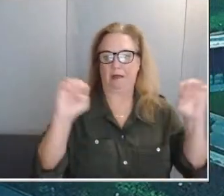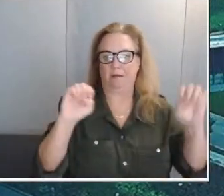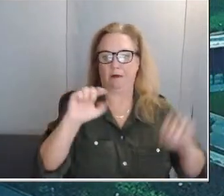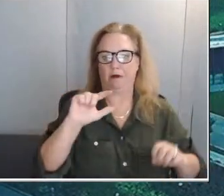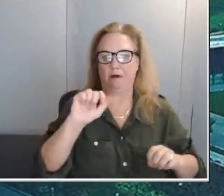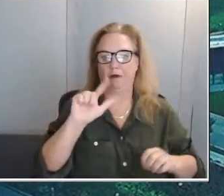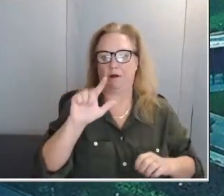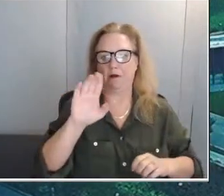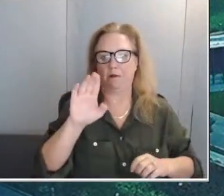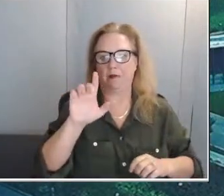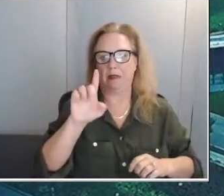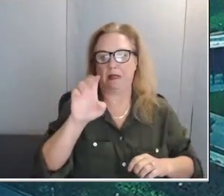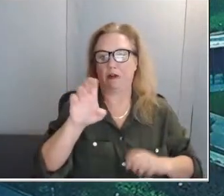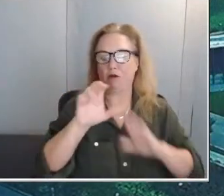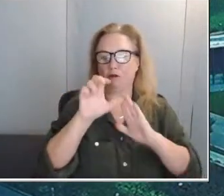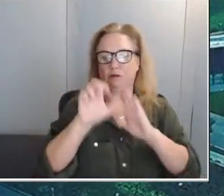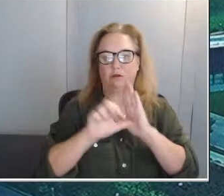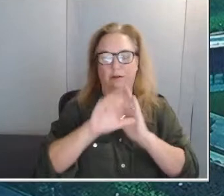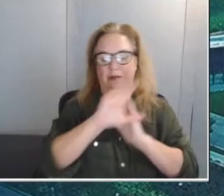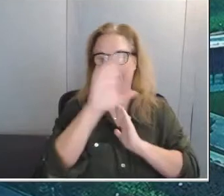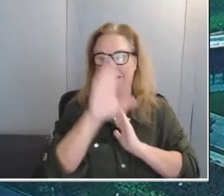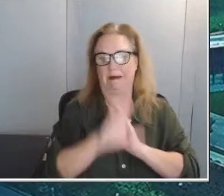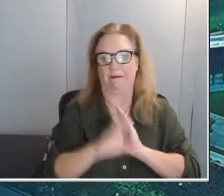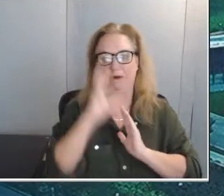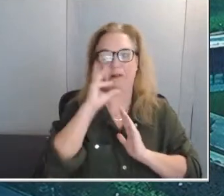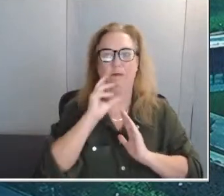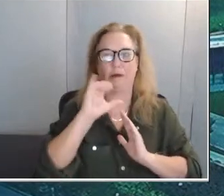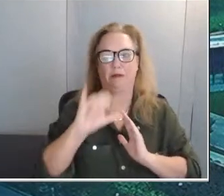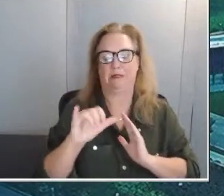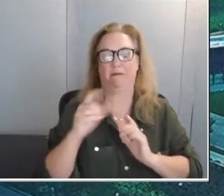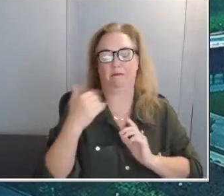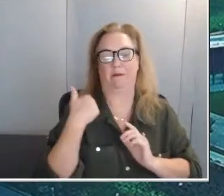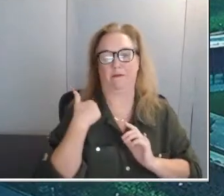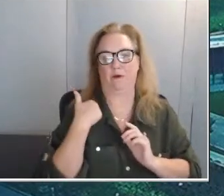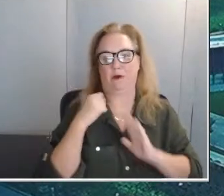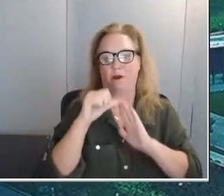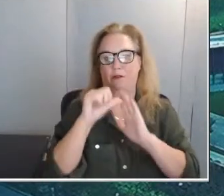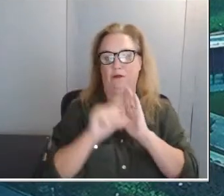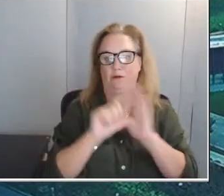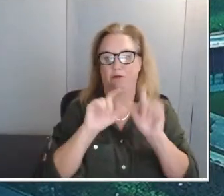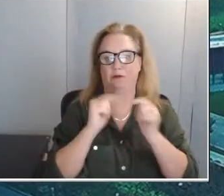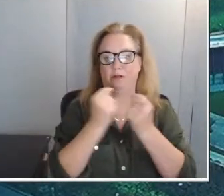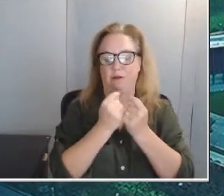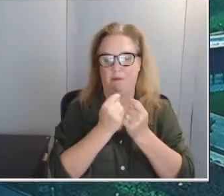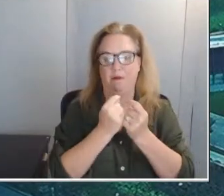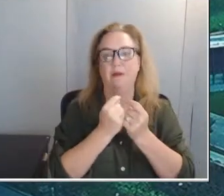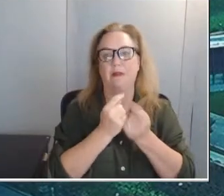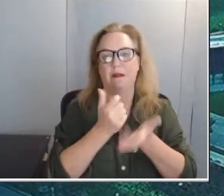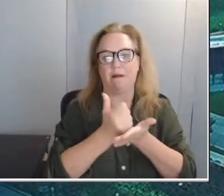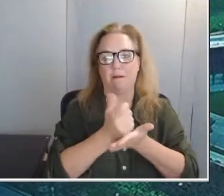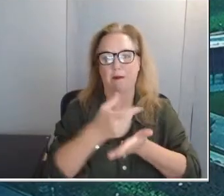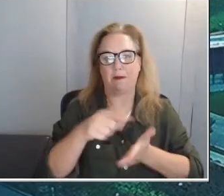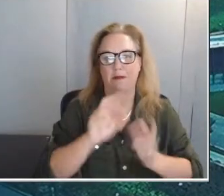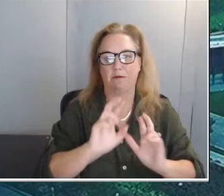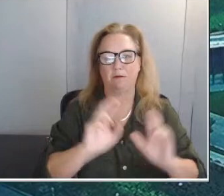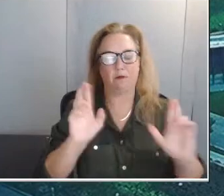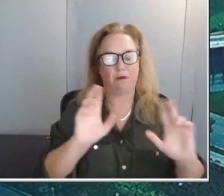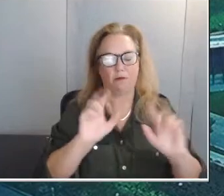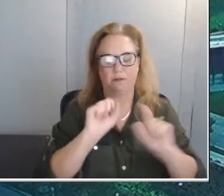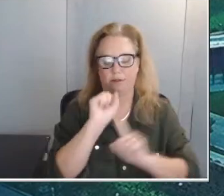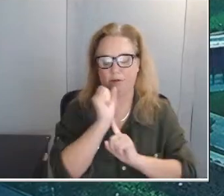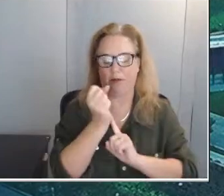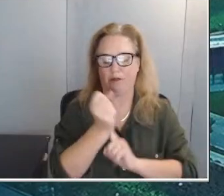gallbladder surgery, and while he'd never had anything like it happen to him, the surgical team that treated him is prepared for situations like